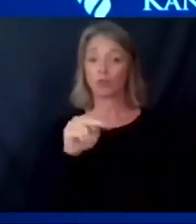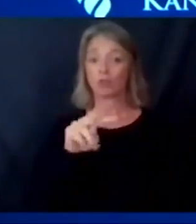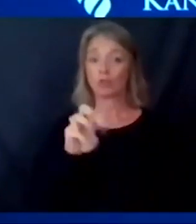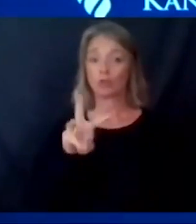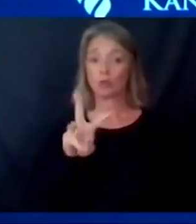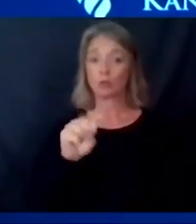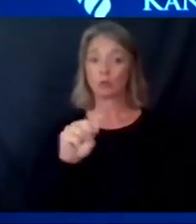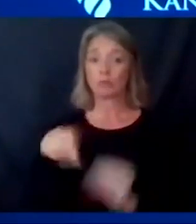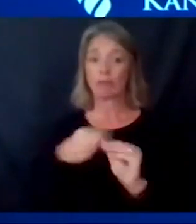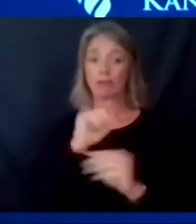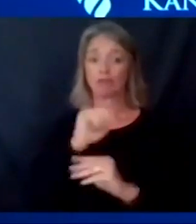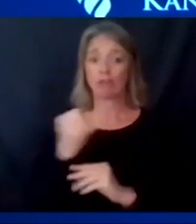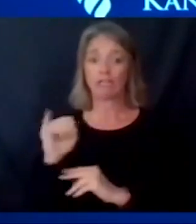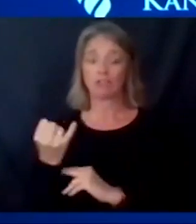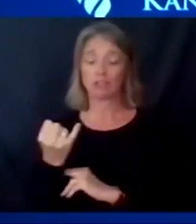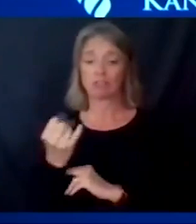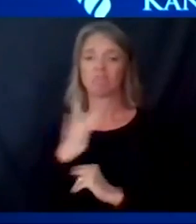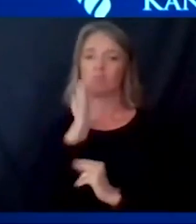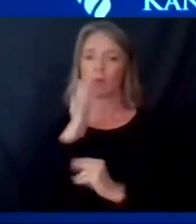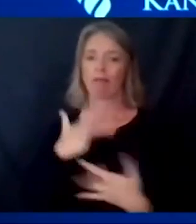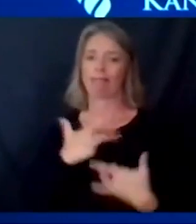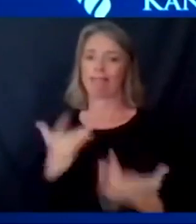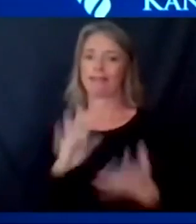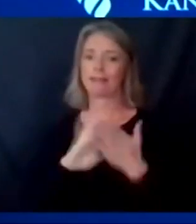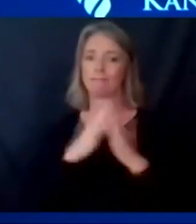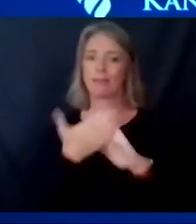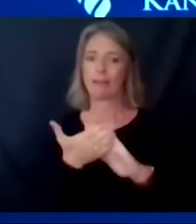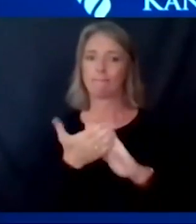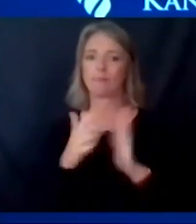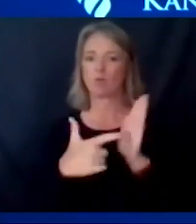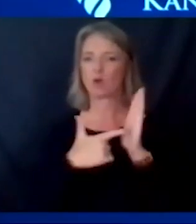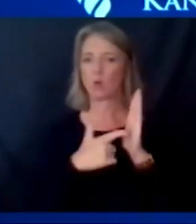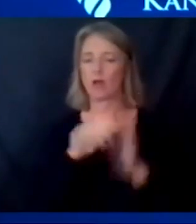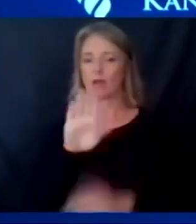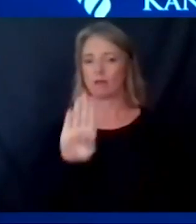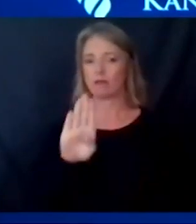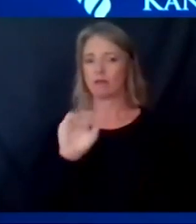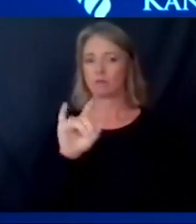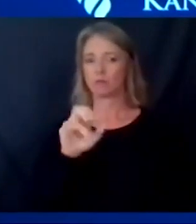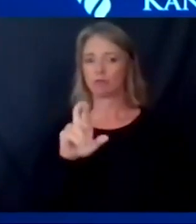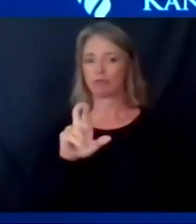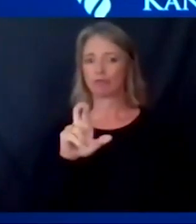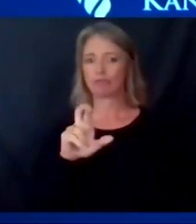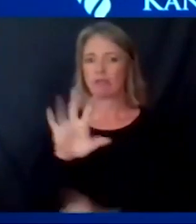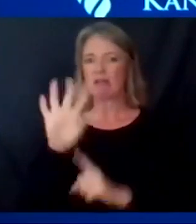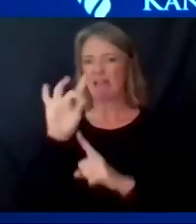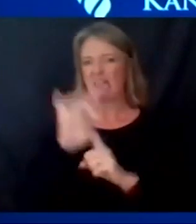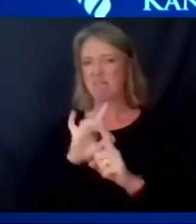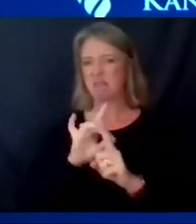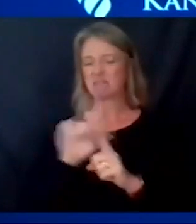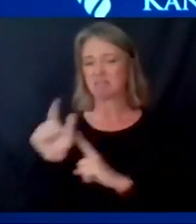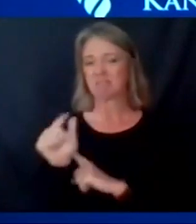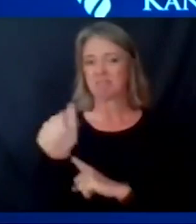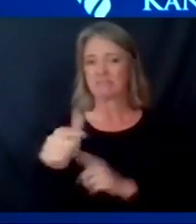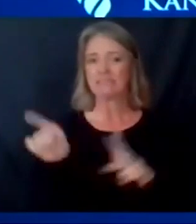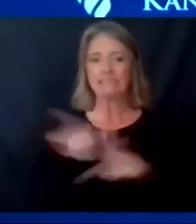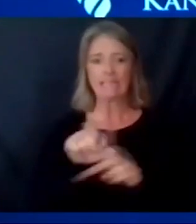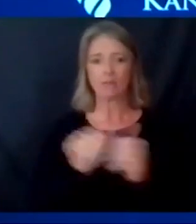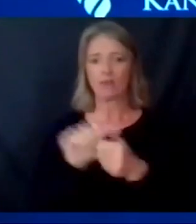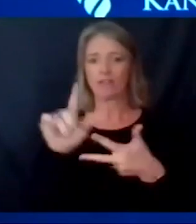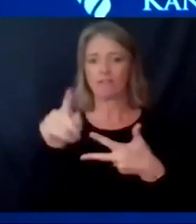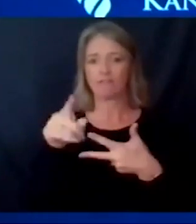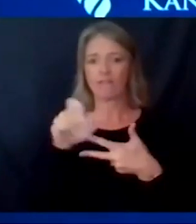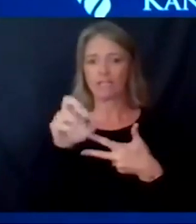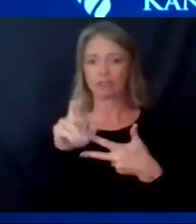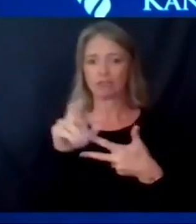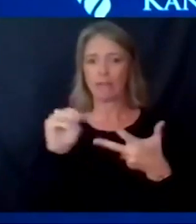become, they'll likely require a booster of the J&J vaccine probably around 8 months, just as we are with Pfizer and Moderna. And I think the overall activities